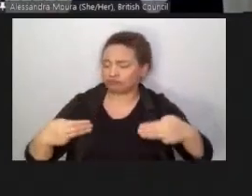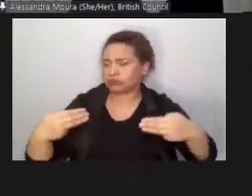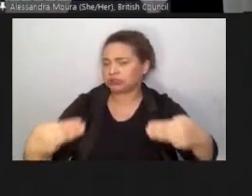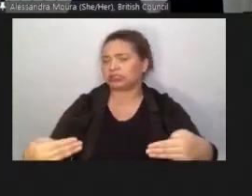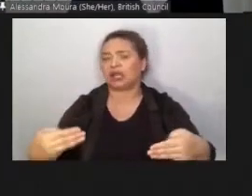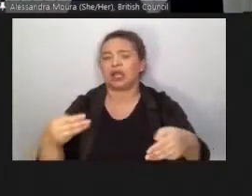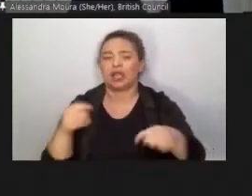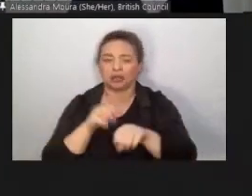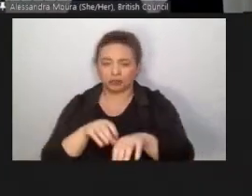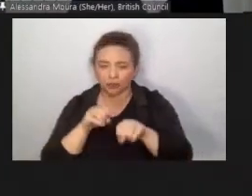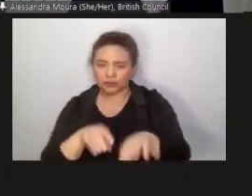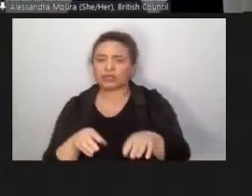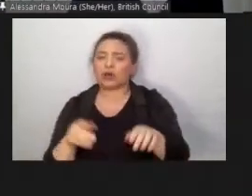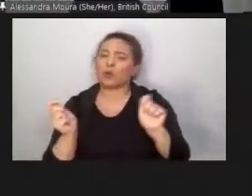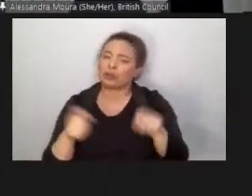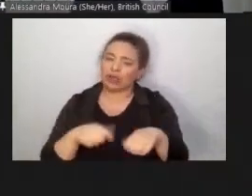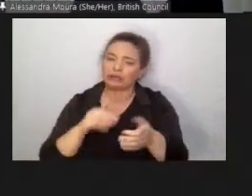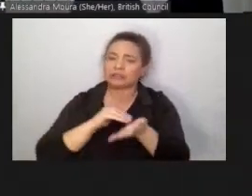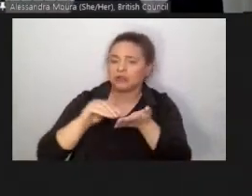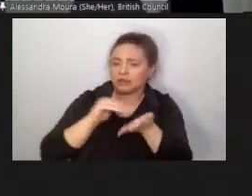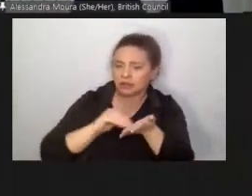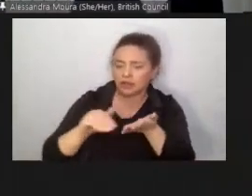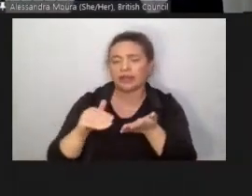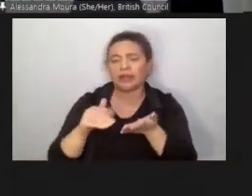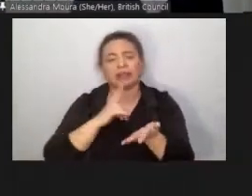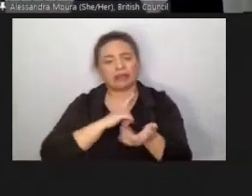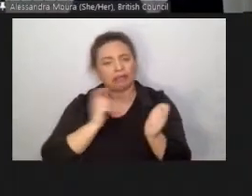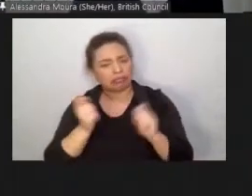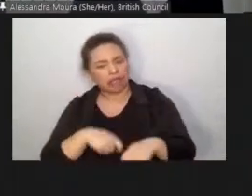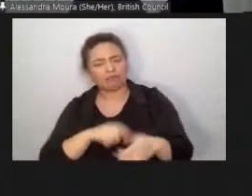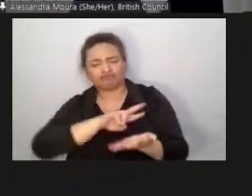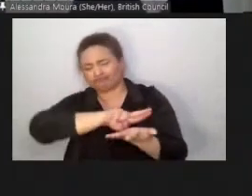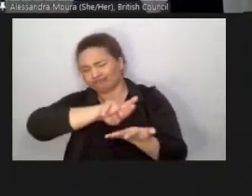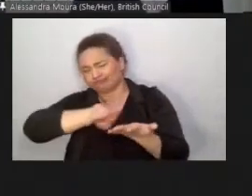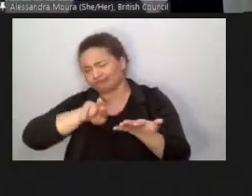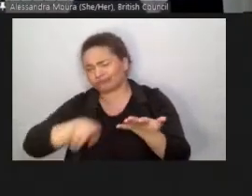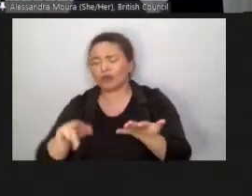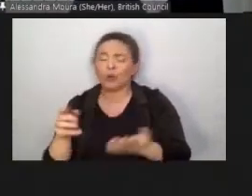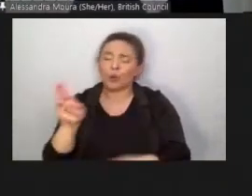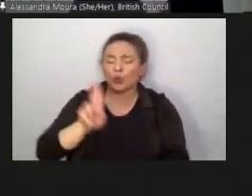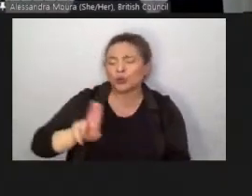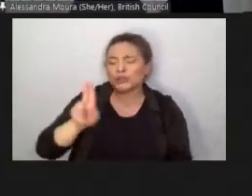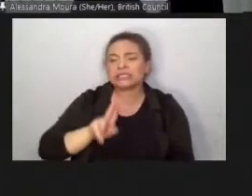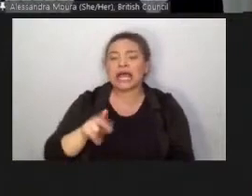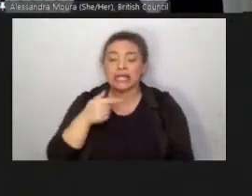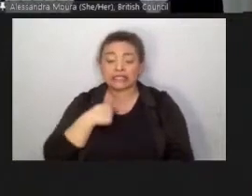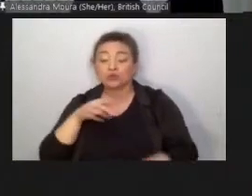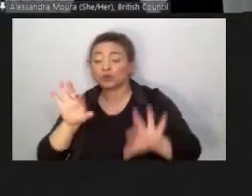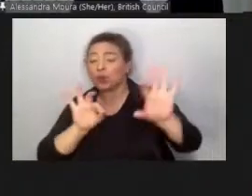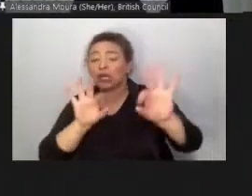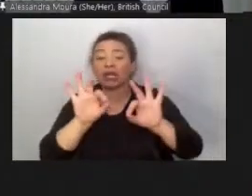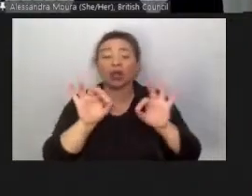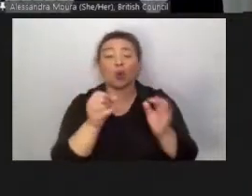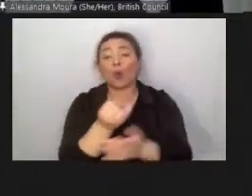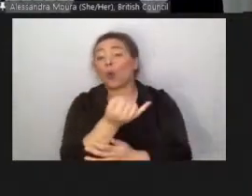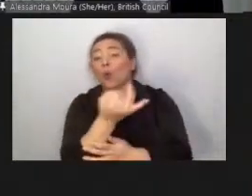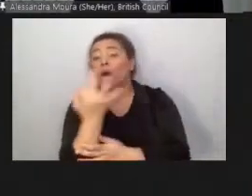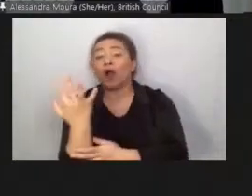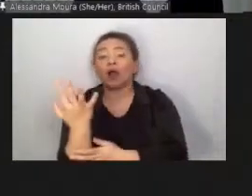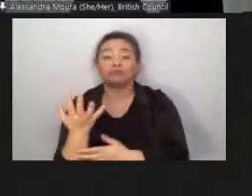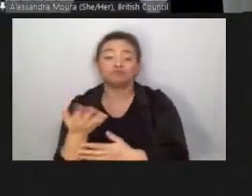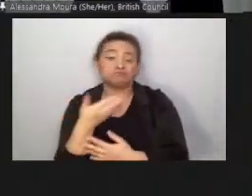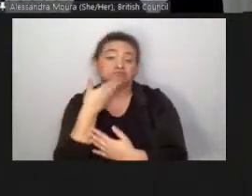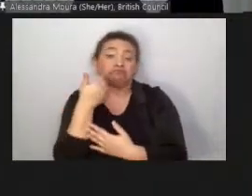a compilation of results and then decide what kind of training to organize based on what is needed the